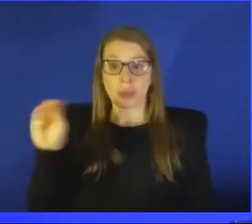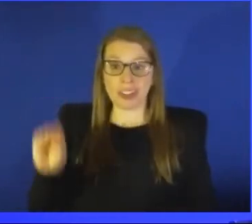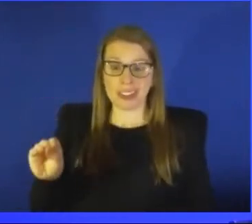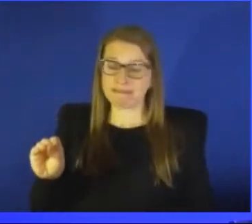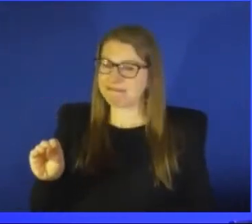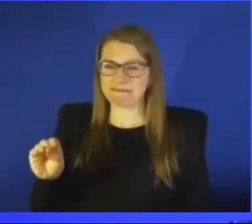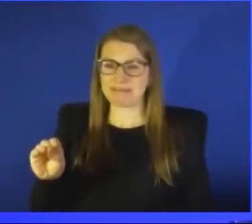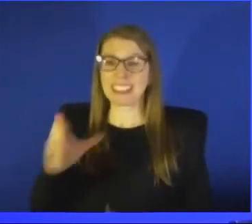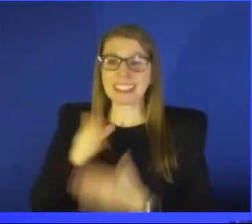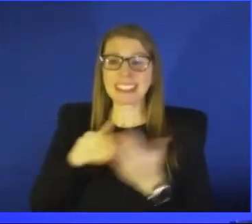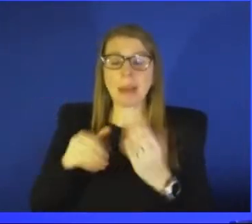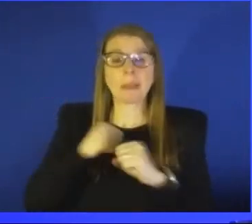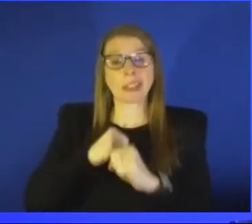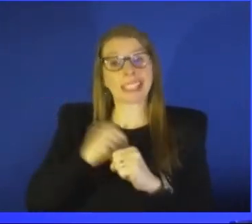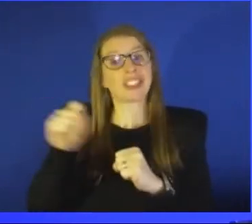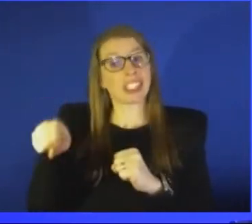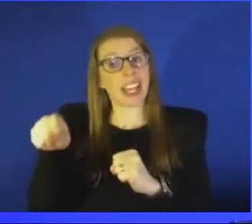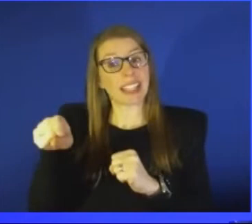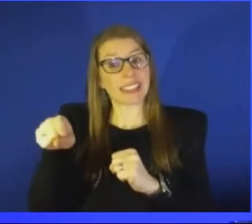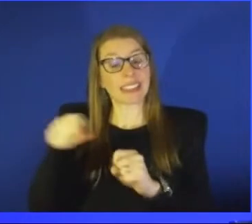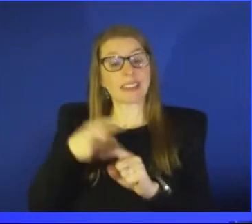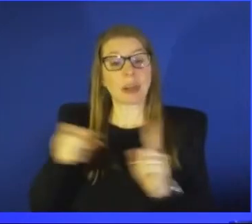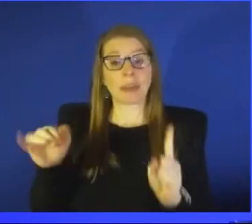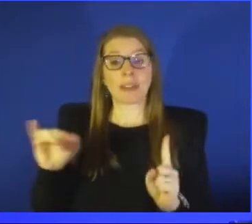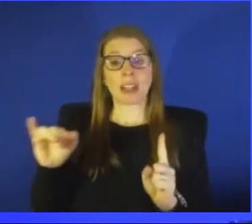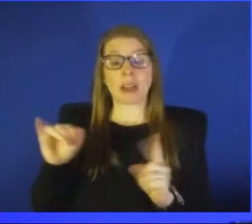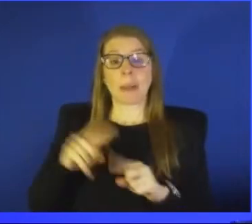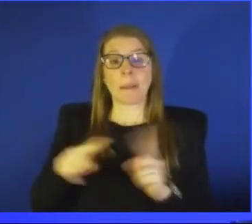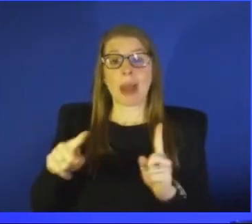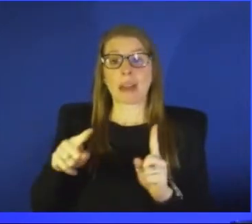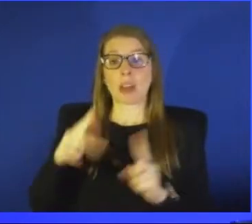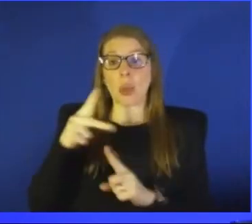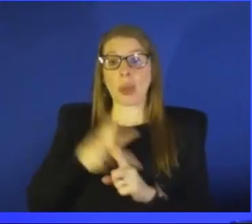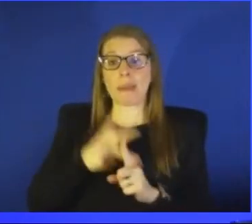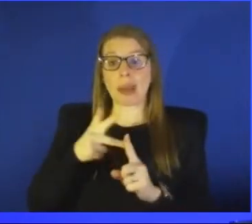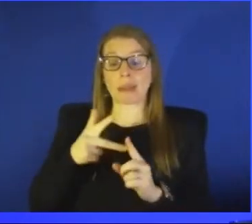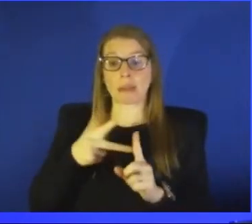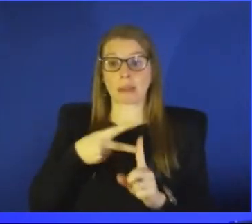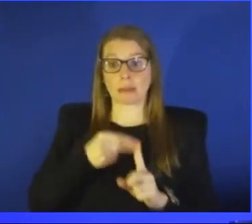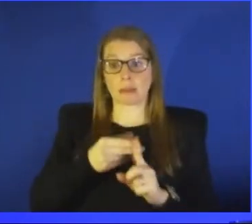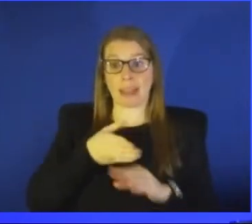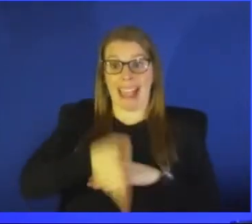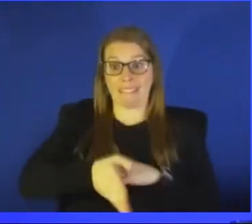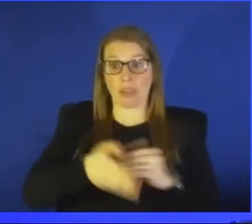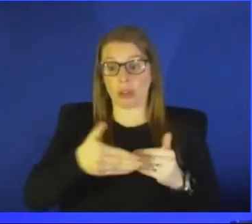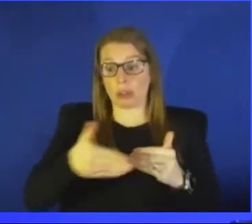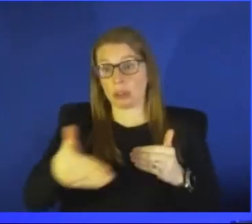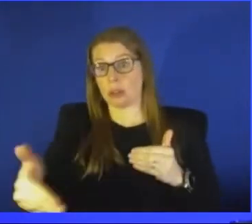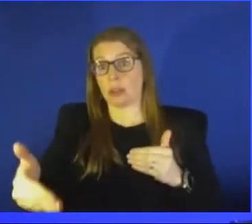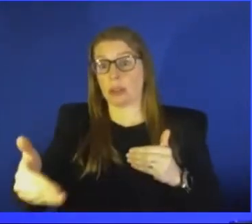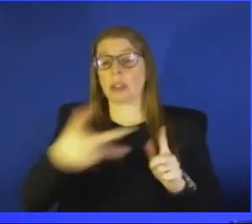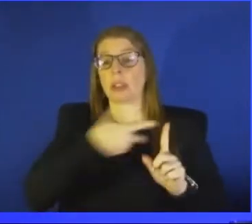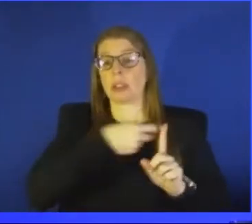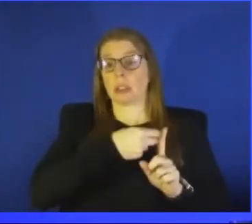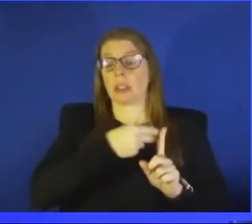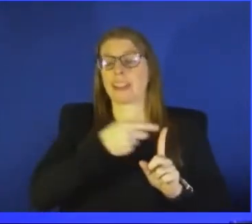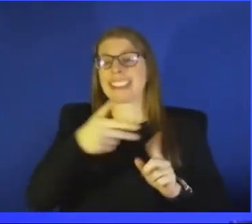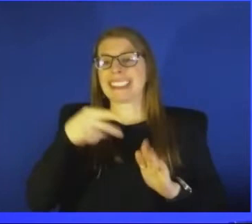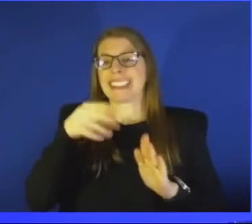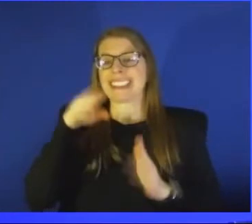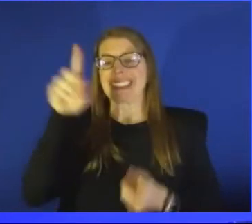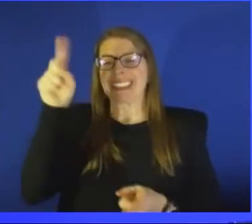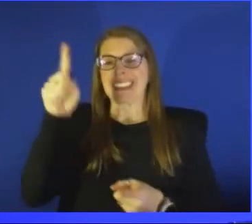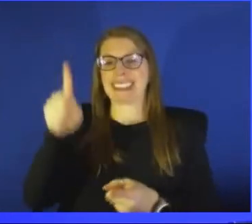but overall, as you get further out, especially more than 3 months, that protection does decrease. So really what the main goal